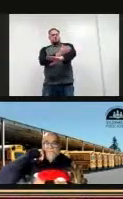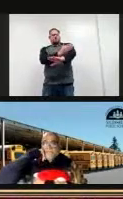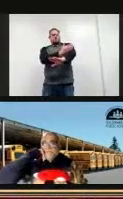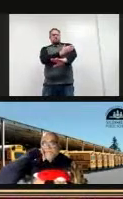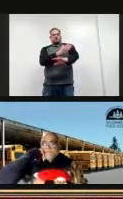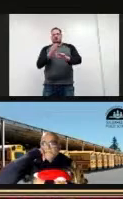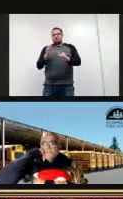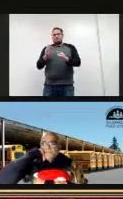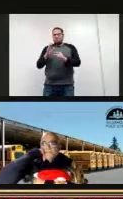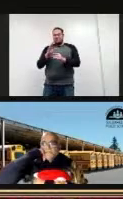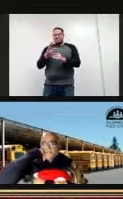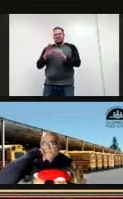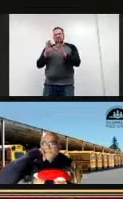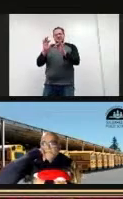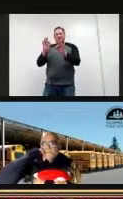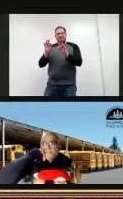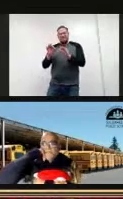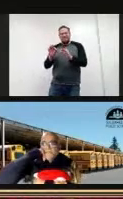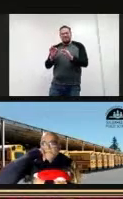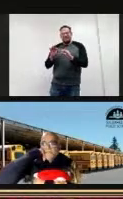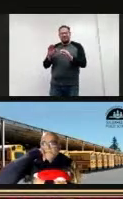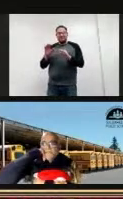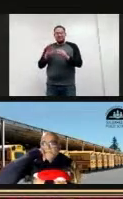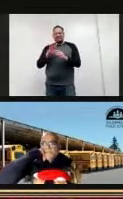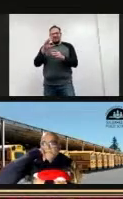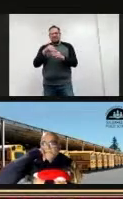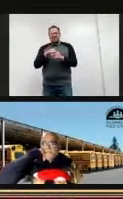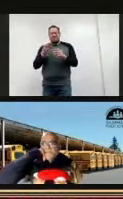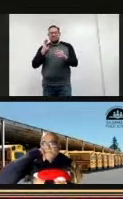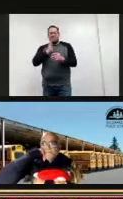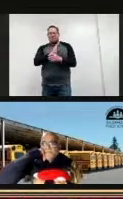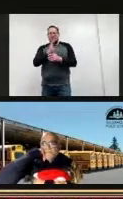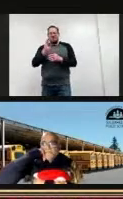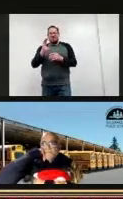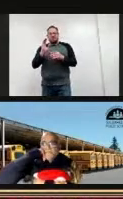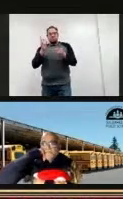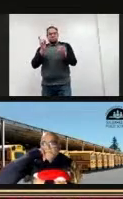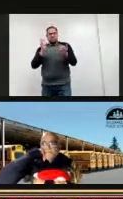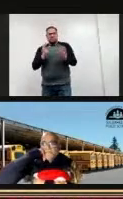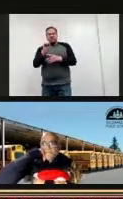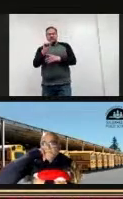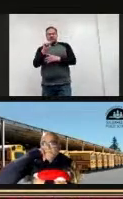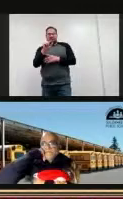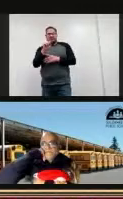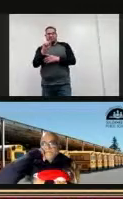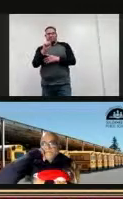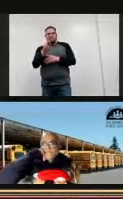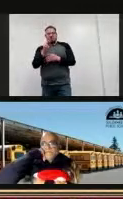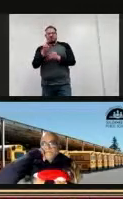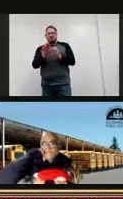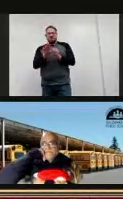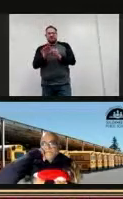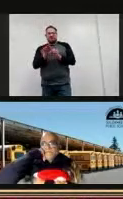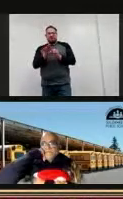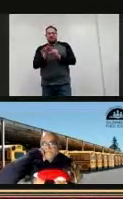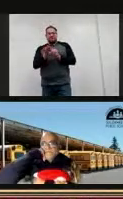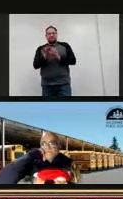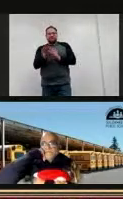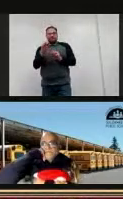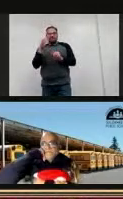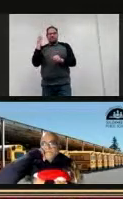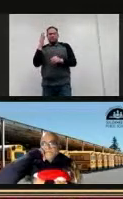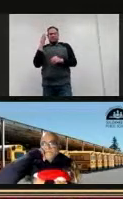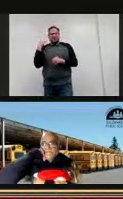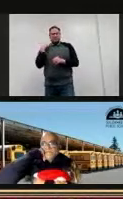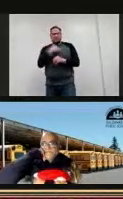the board right at a great time, Director Salazar, because we're getting into some setting some of those